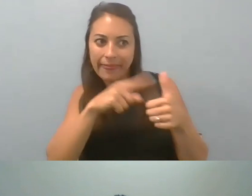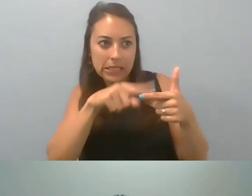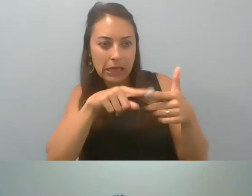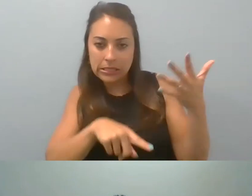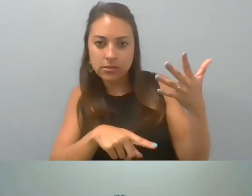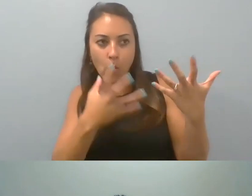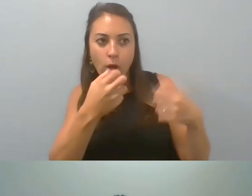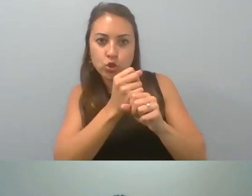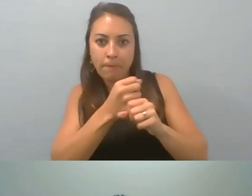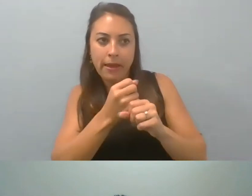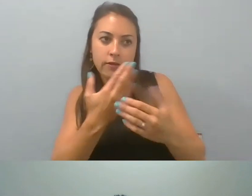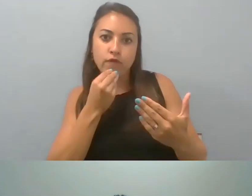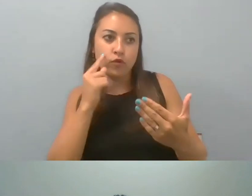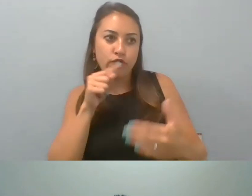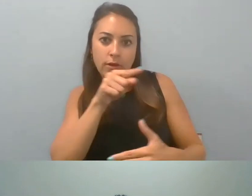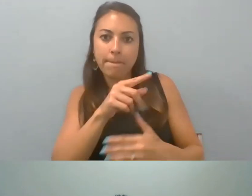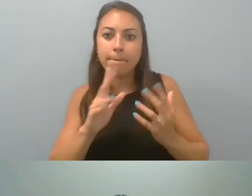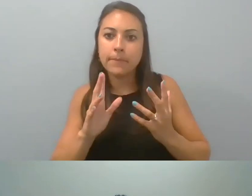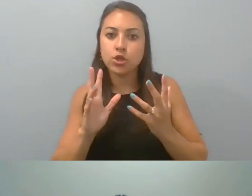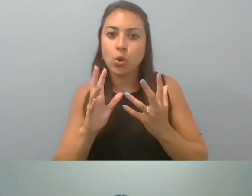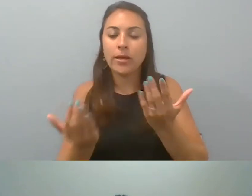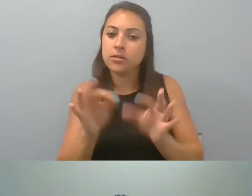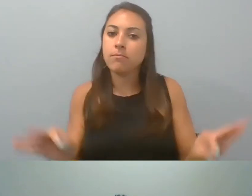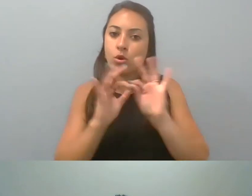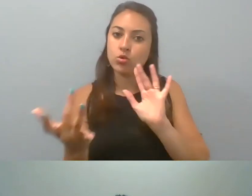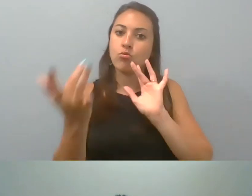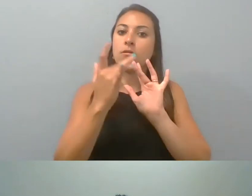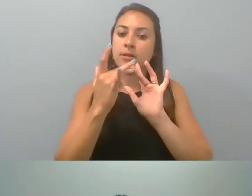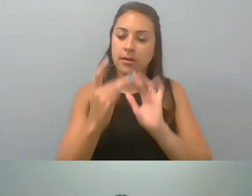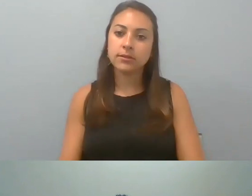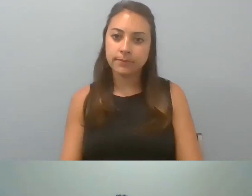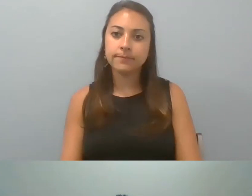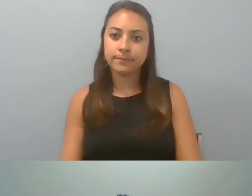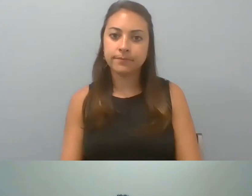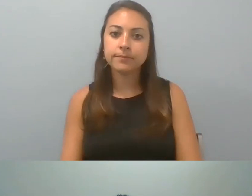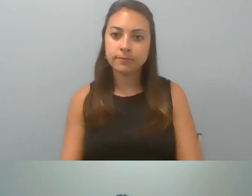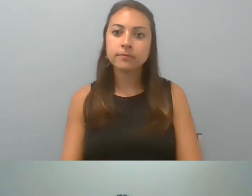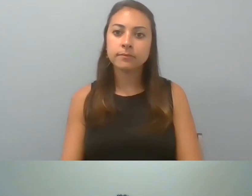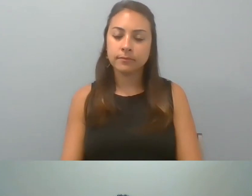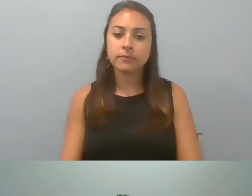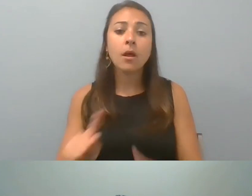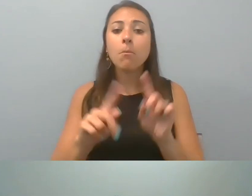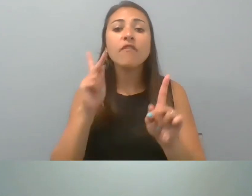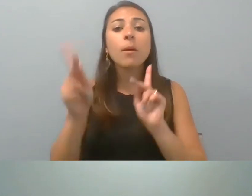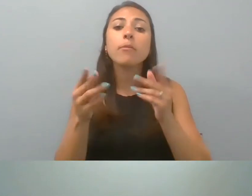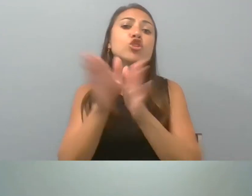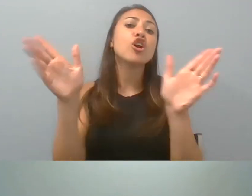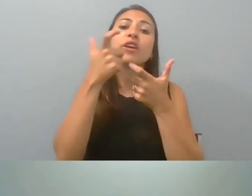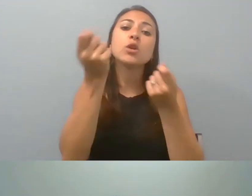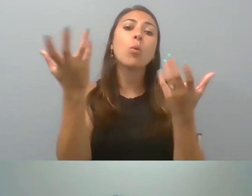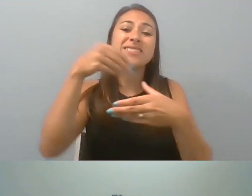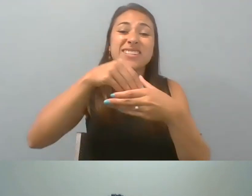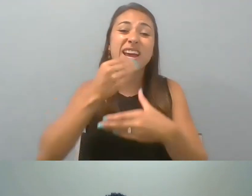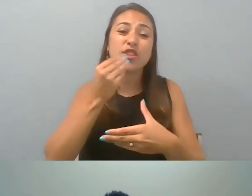we do and what we don't do. I think that is really important. But for just people who are interested in what's in the food,